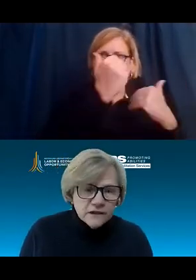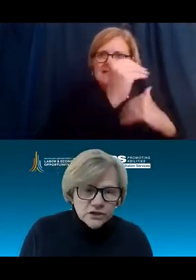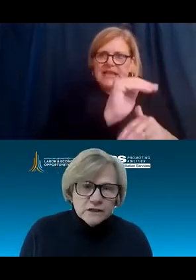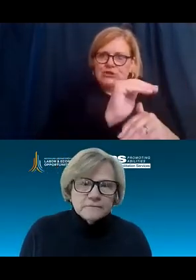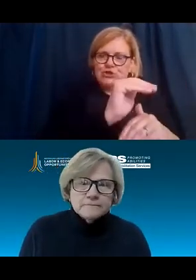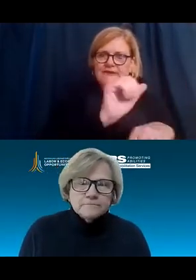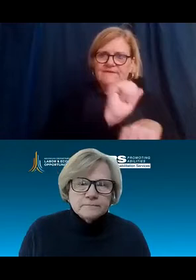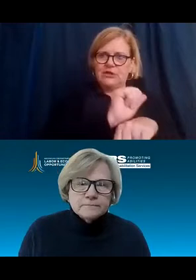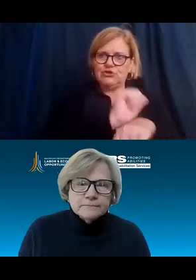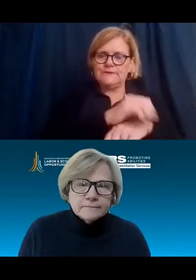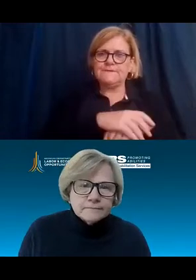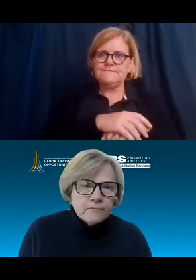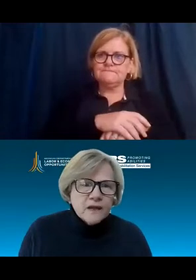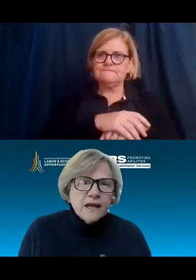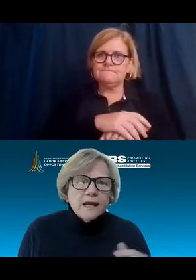in function.